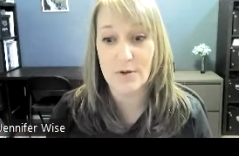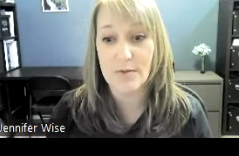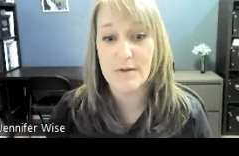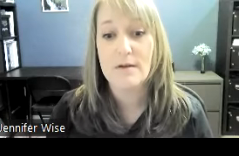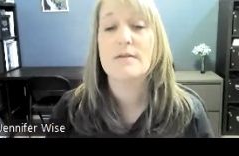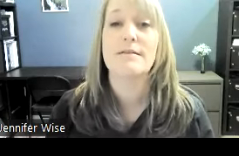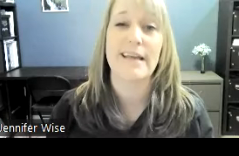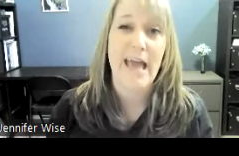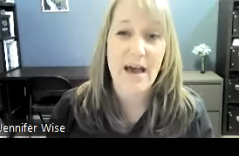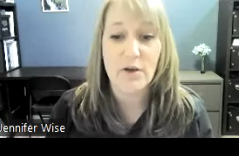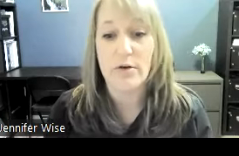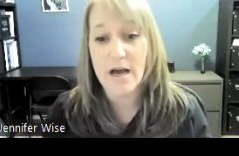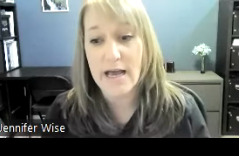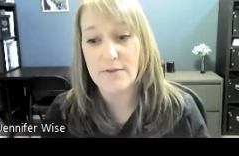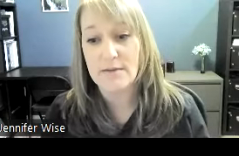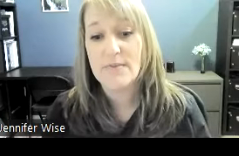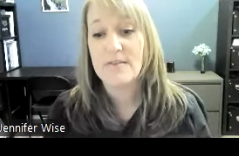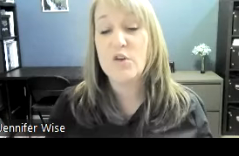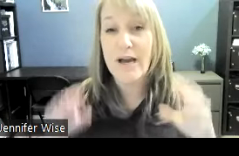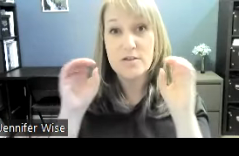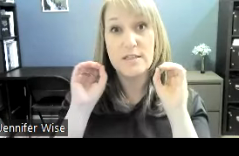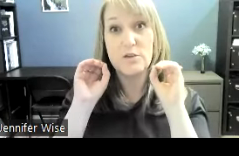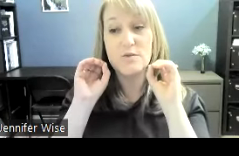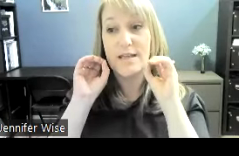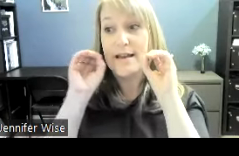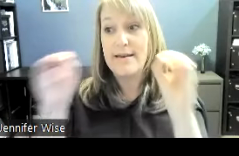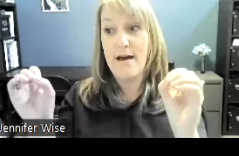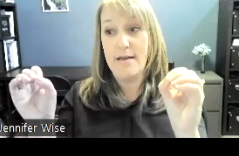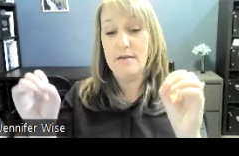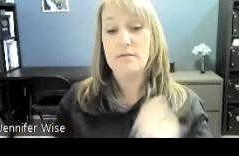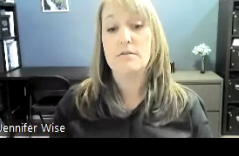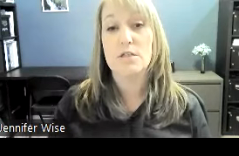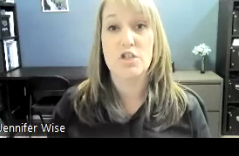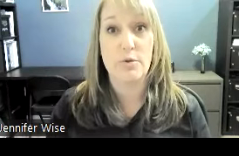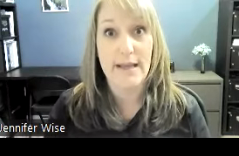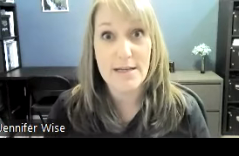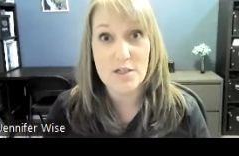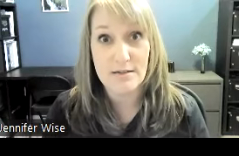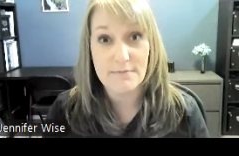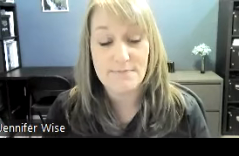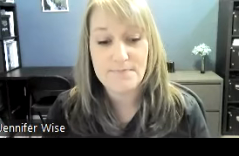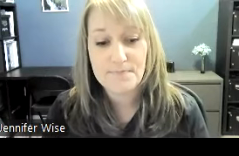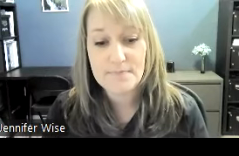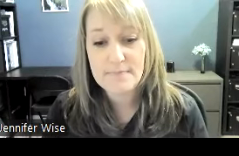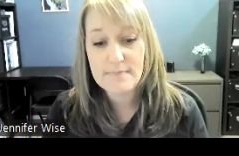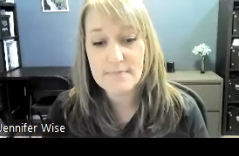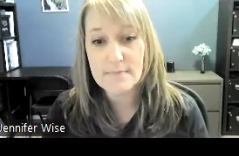to zero, like having or not having, then you actually use none to show negation.